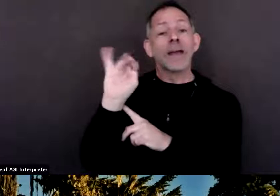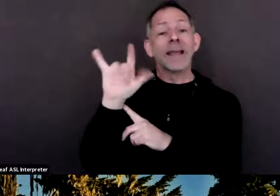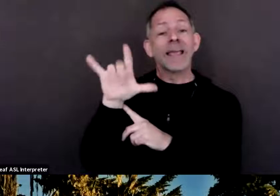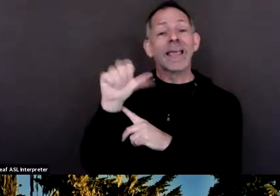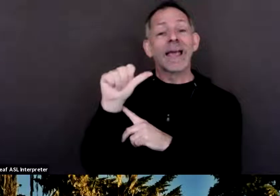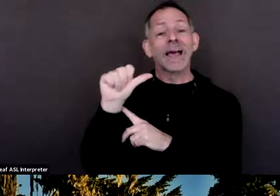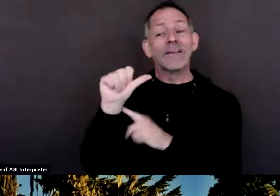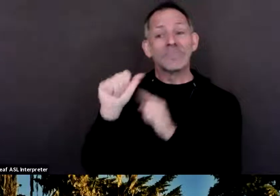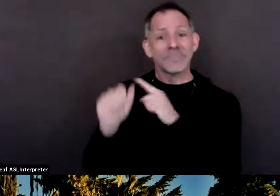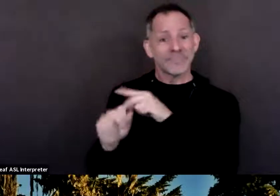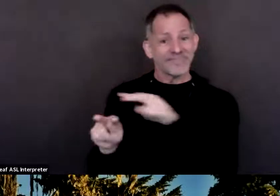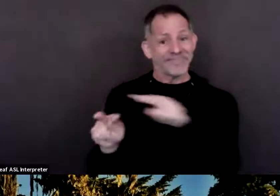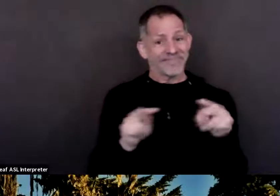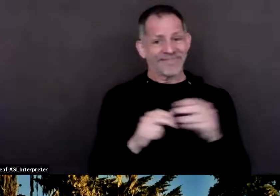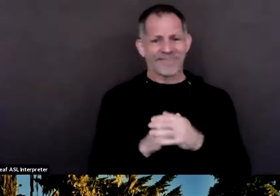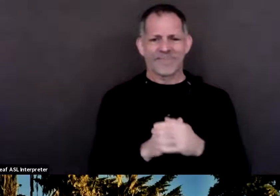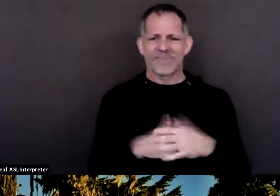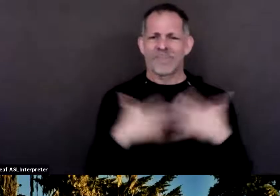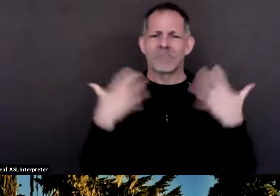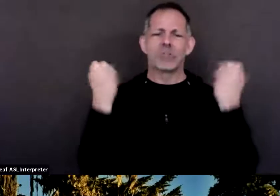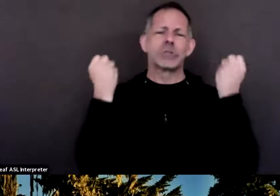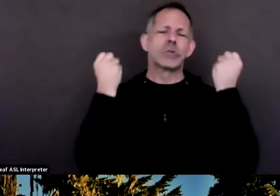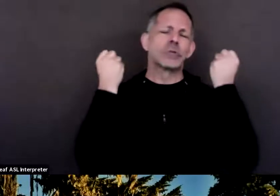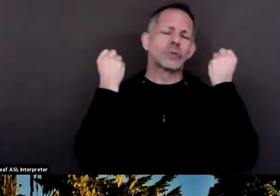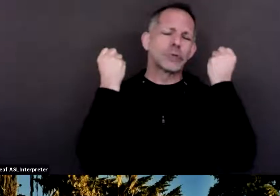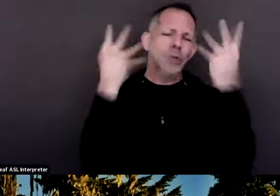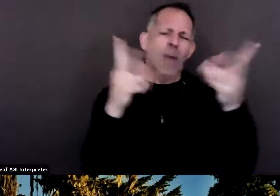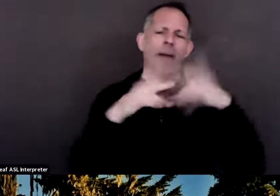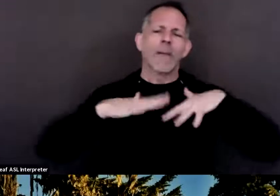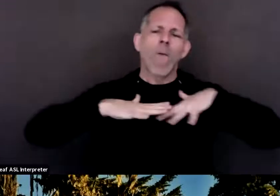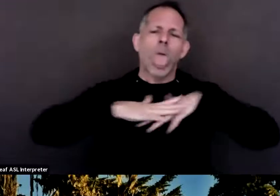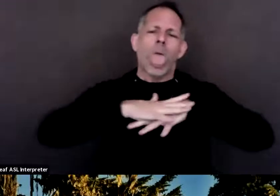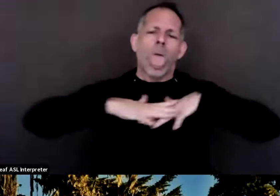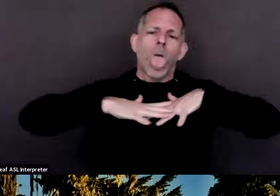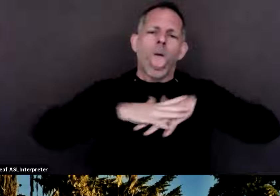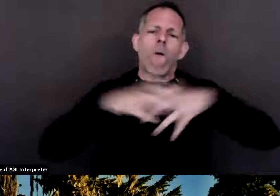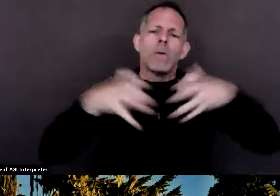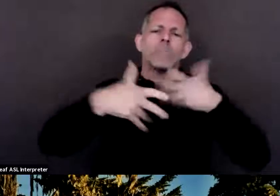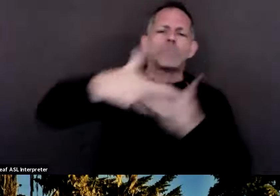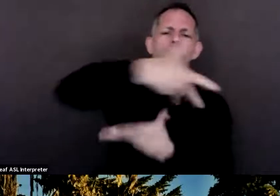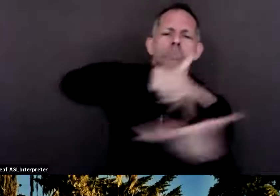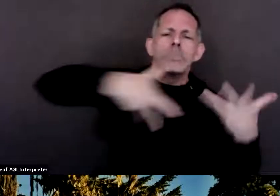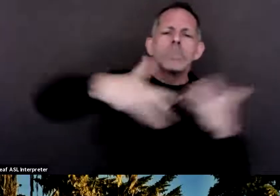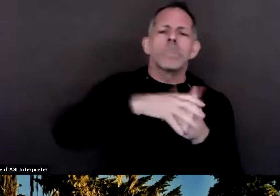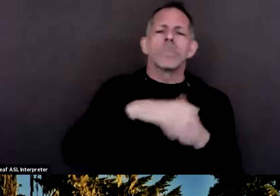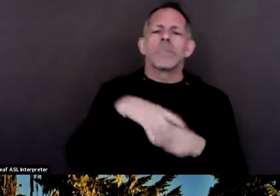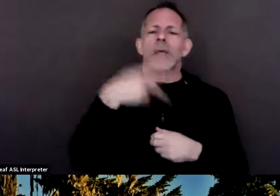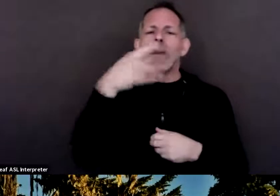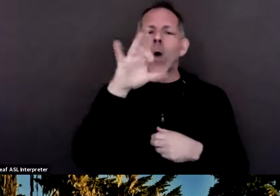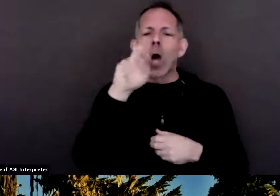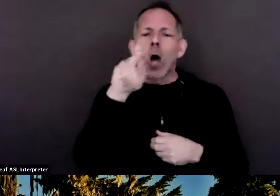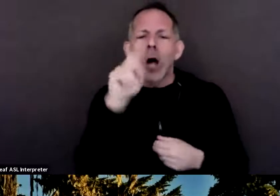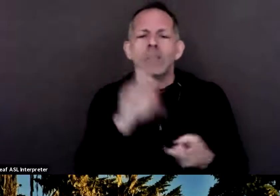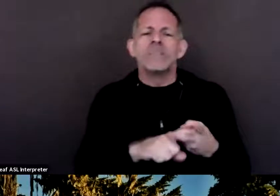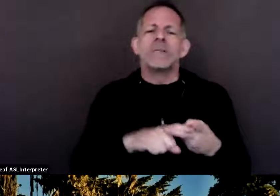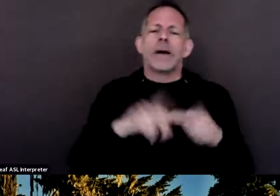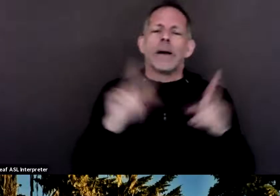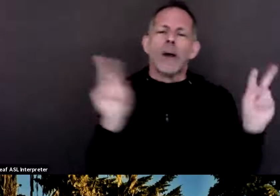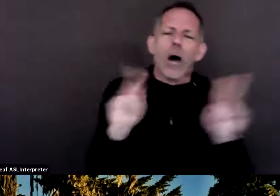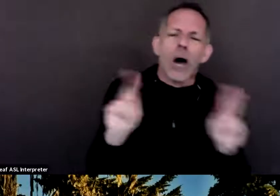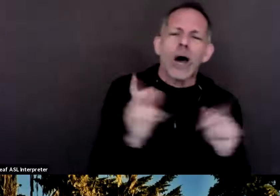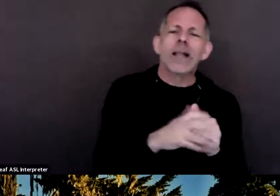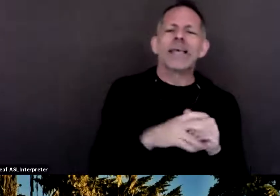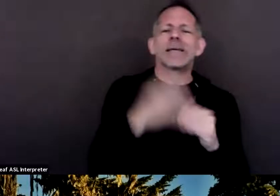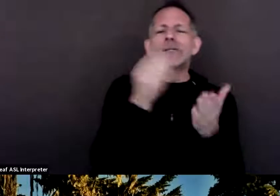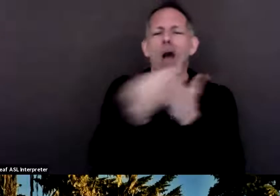people getting together in gatherings with friends or family members who aren't fully vaccinated, aren't wearing masks, and aren't keeping